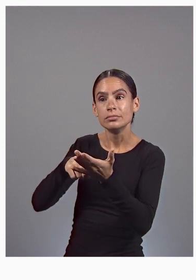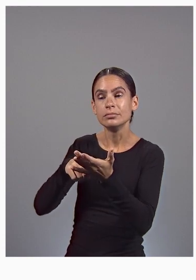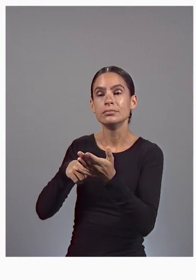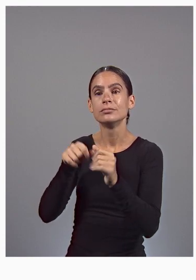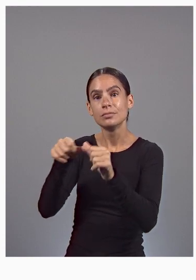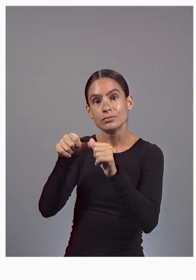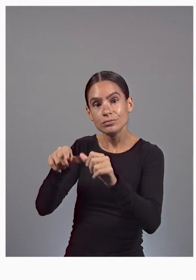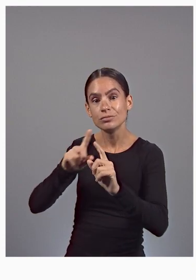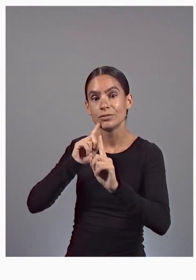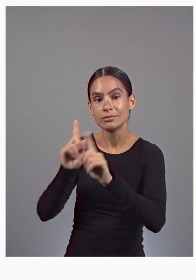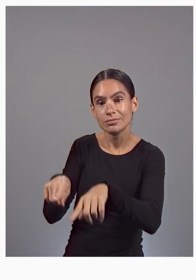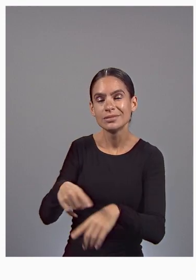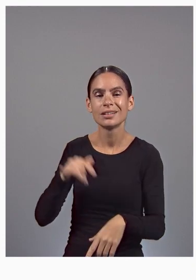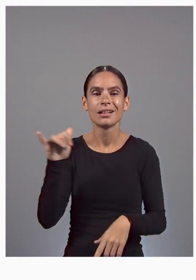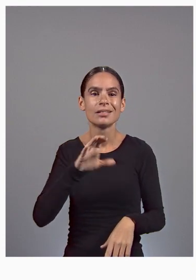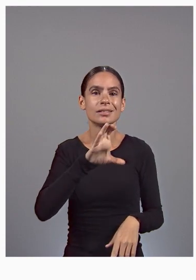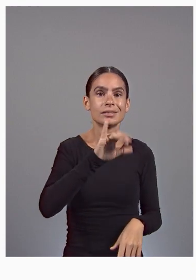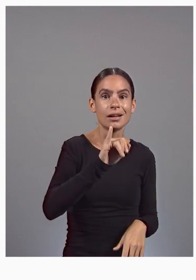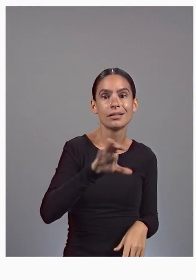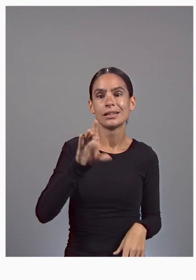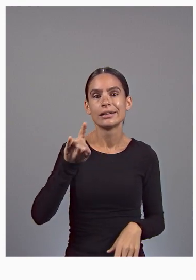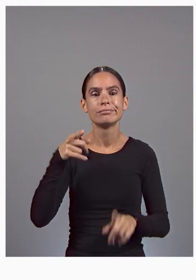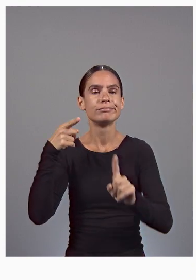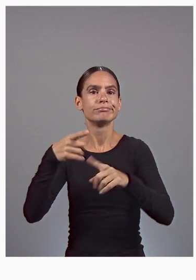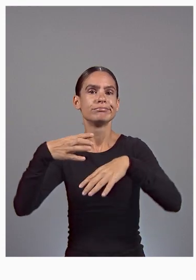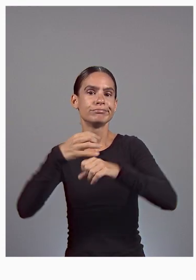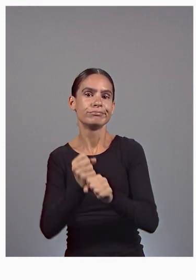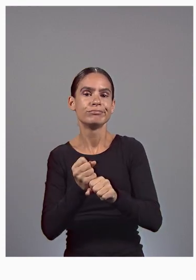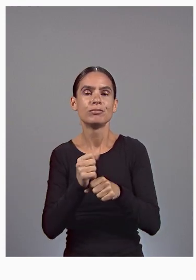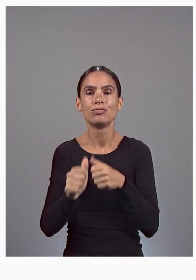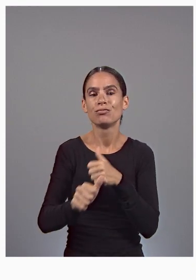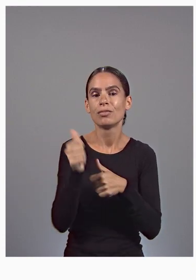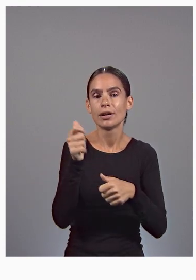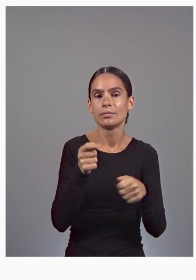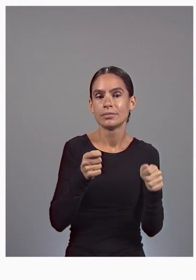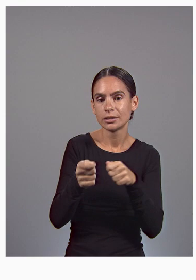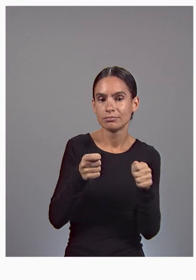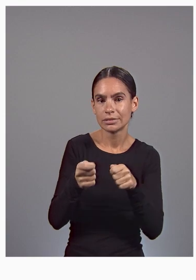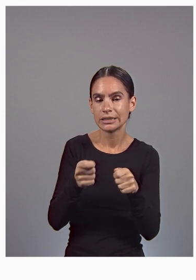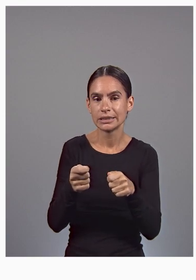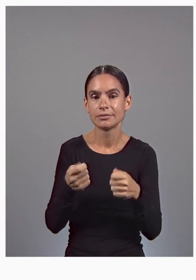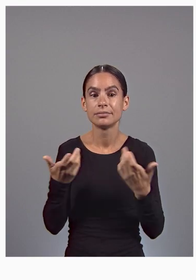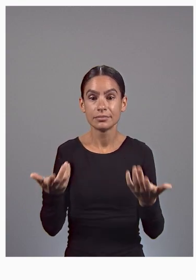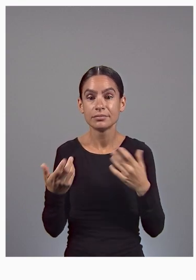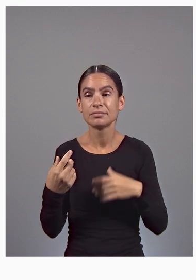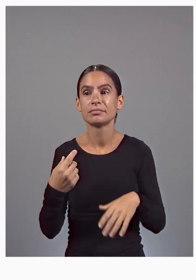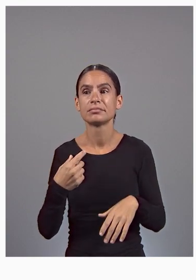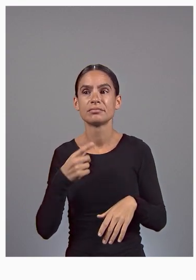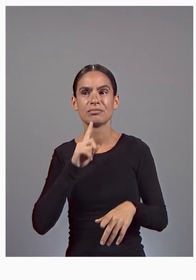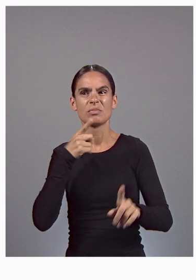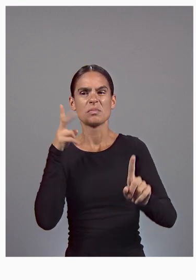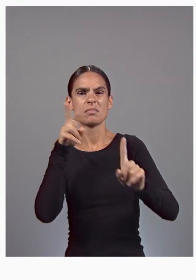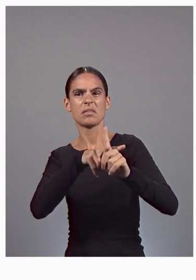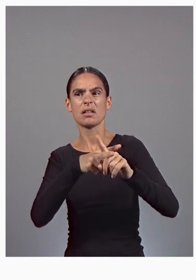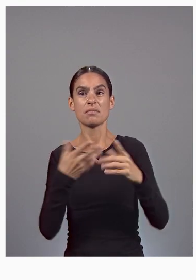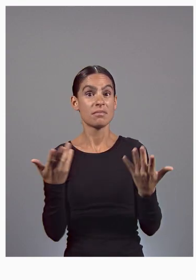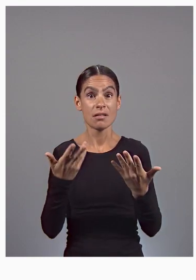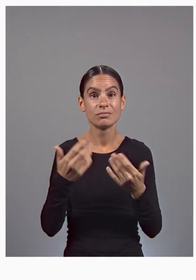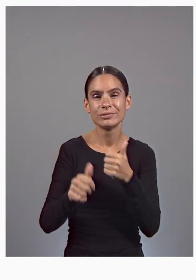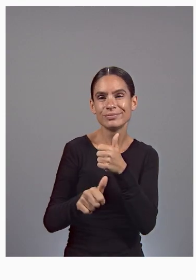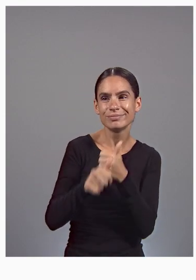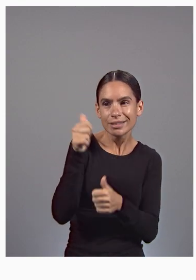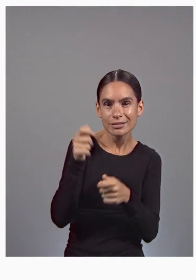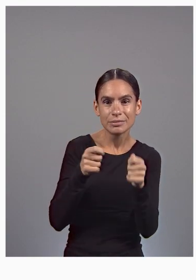short. You can imagine it's kind of like CI/CD, but for threat management. We've seen customers like BBVA